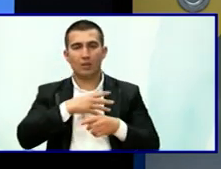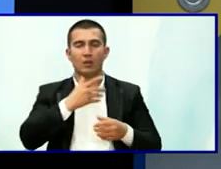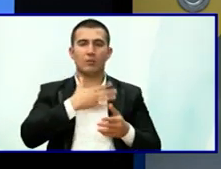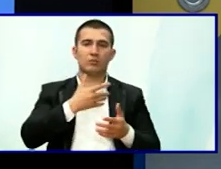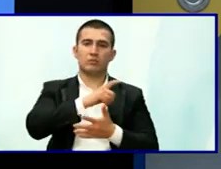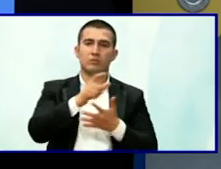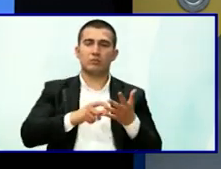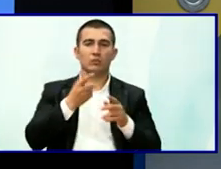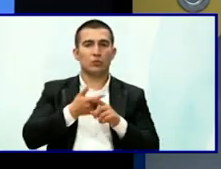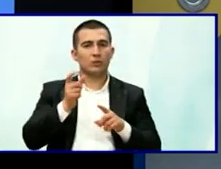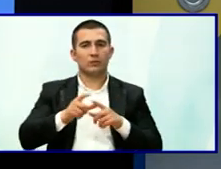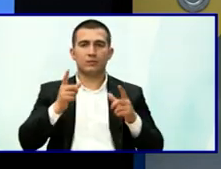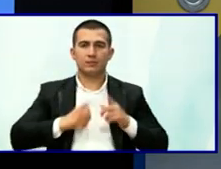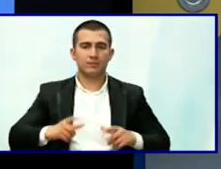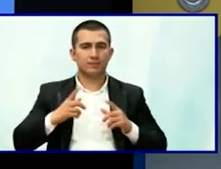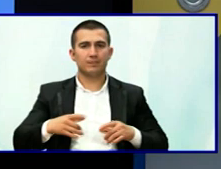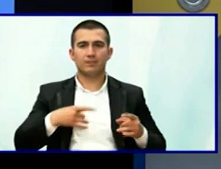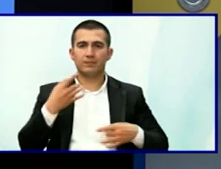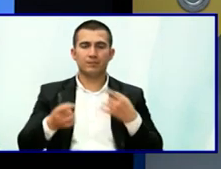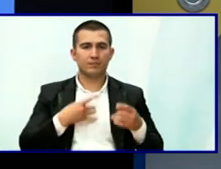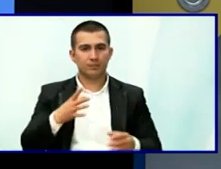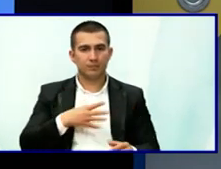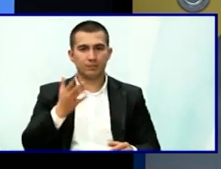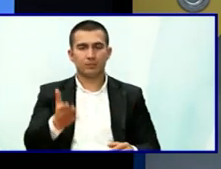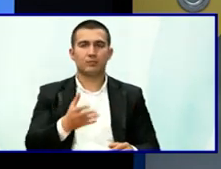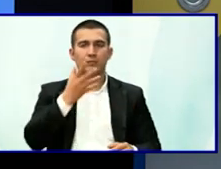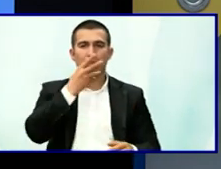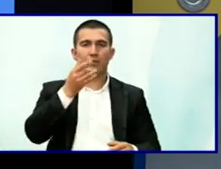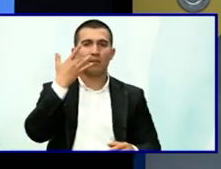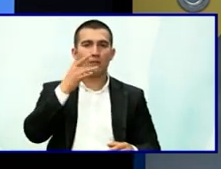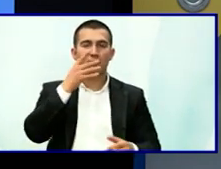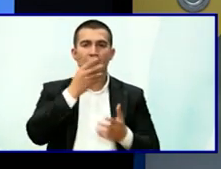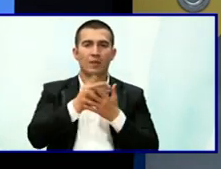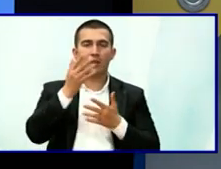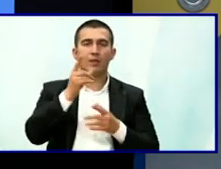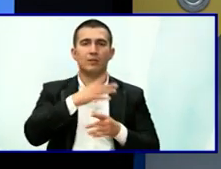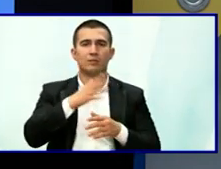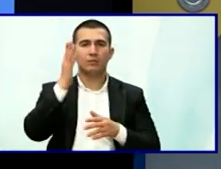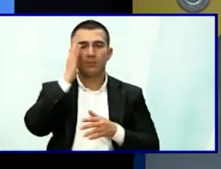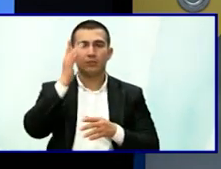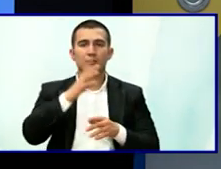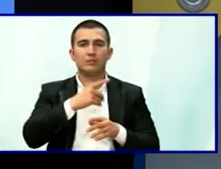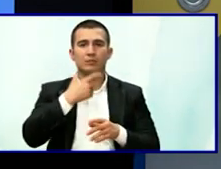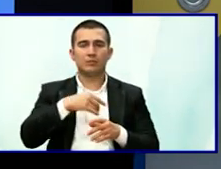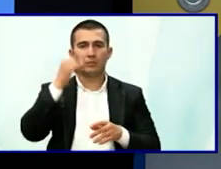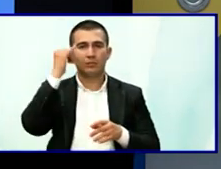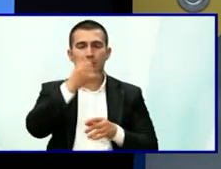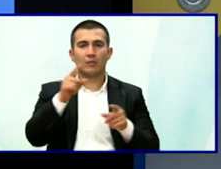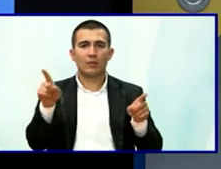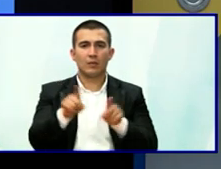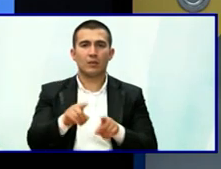bu alam qiladi. Amerika sehrli diyor. Uxlab yotar Kolumb ham